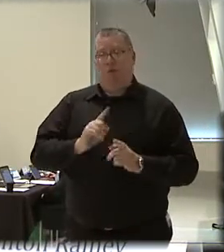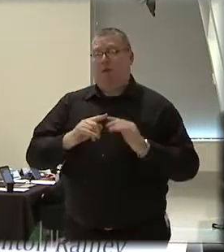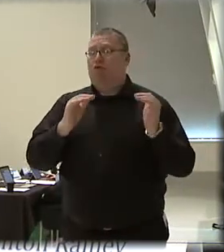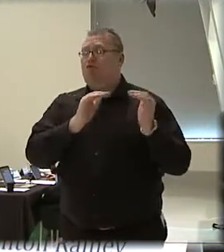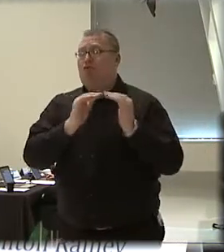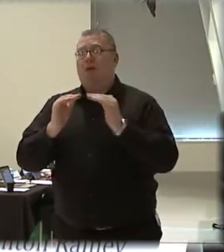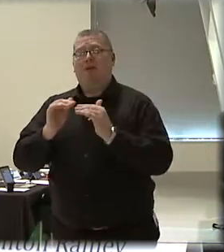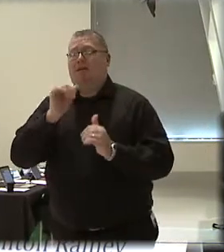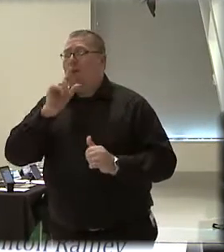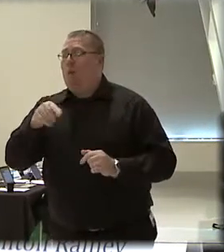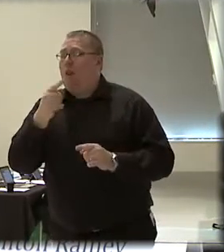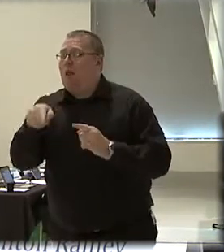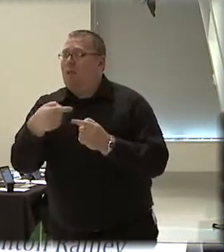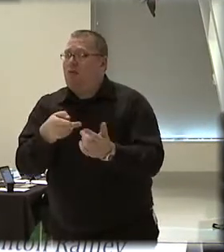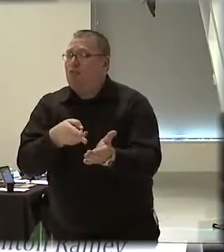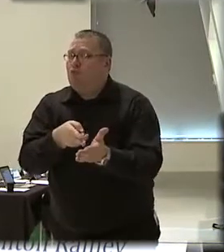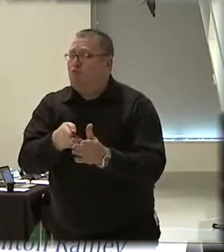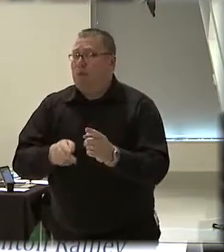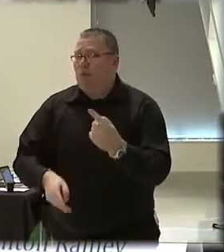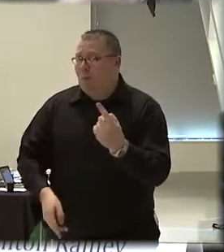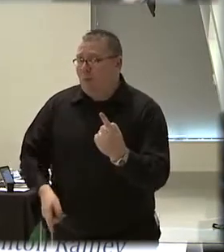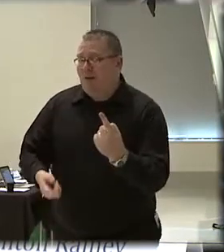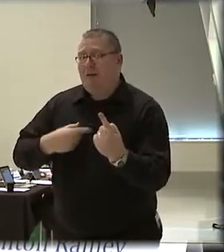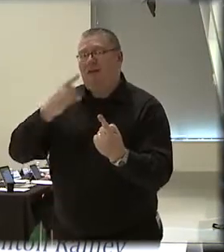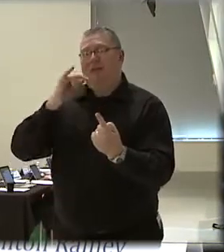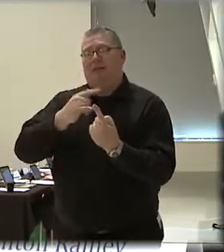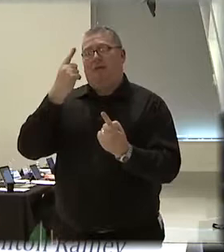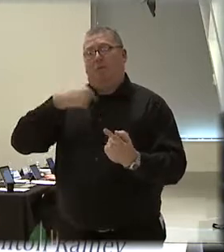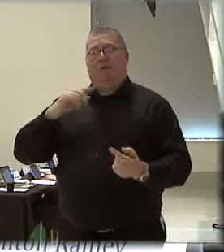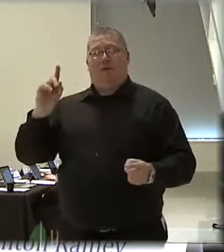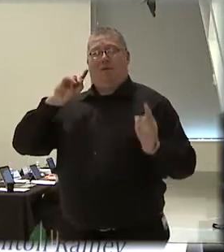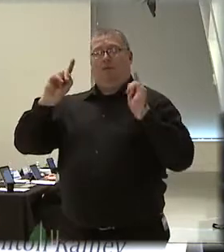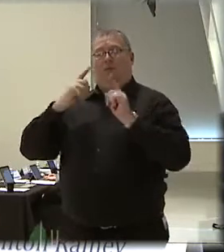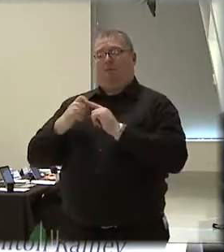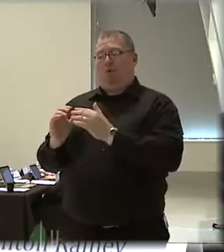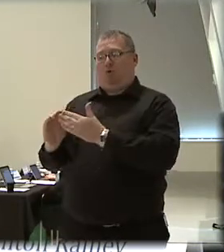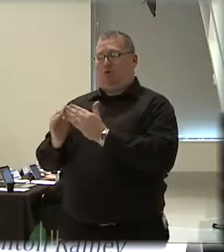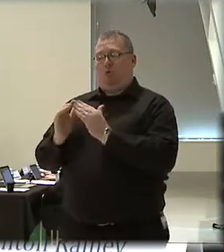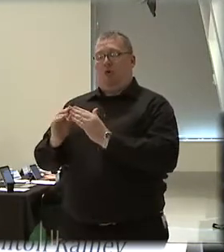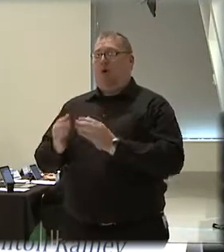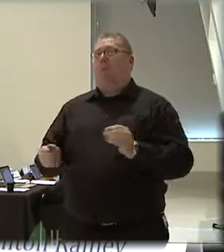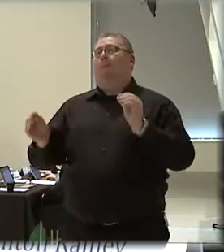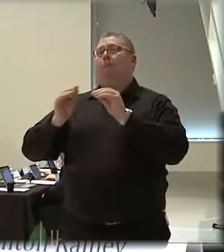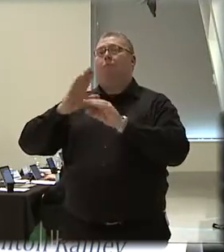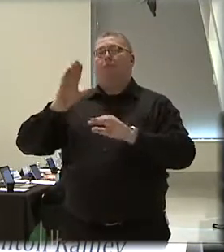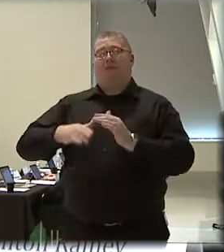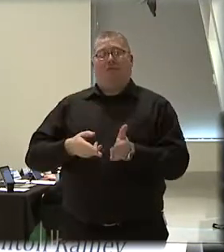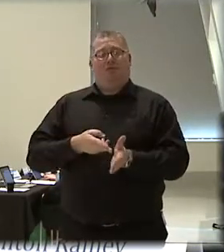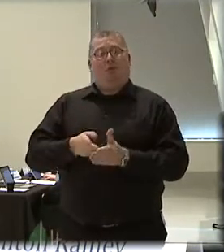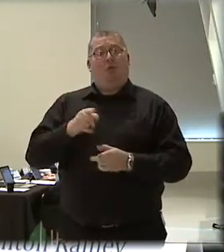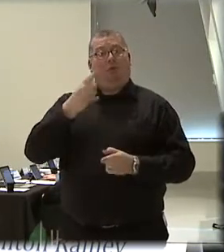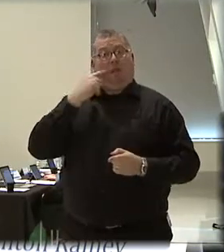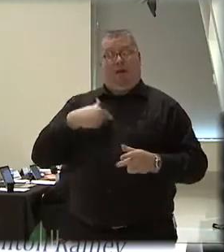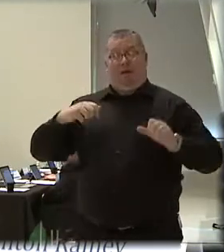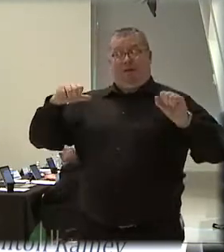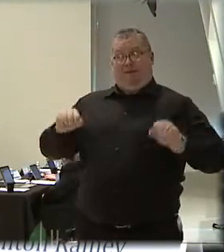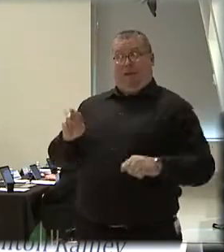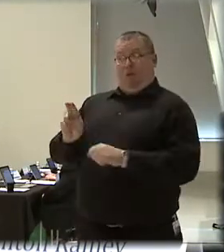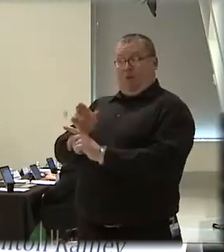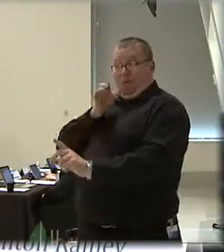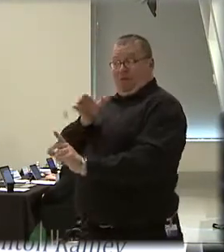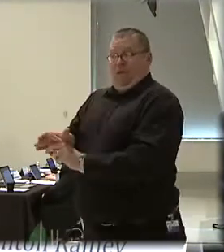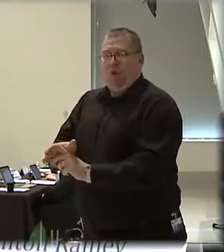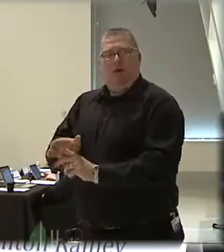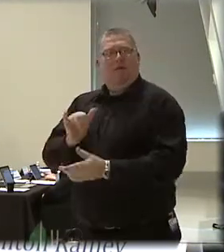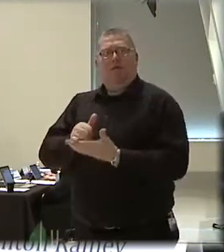truth. And I think that's something that we're hearing from our communities. It's more than just the truth. Just because I can use force doesn't mean